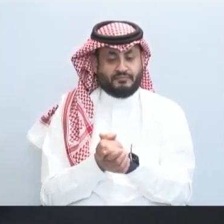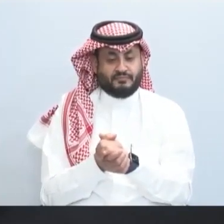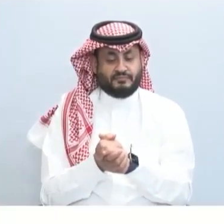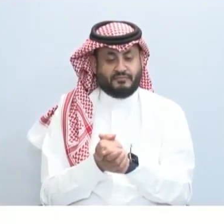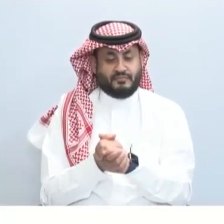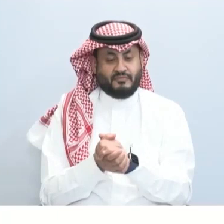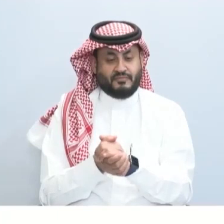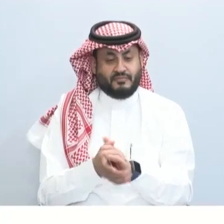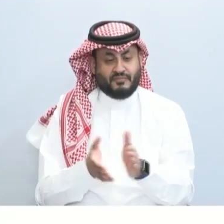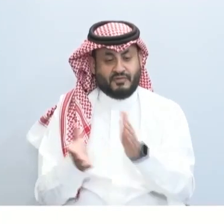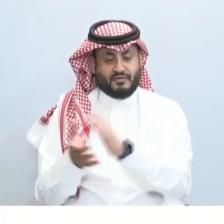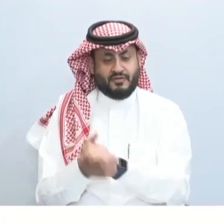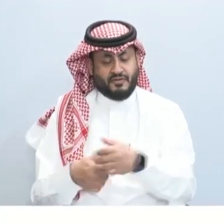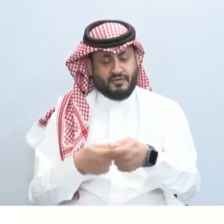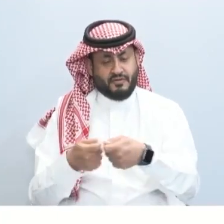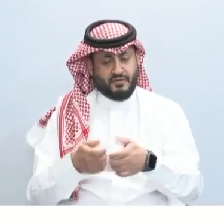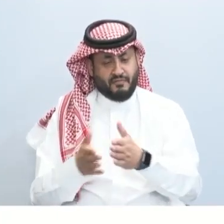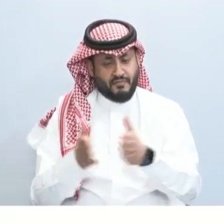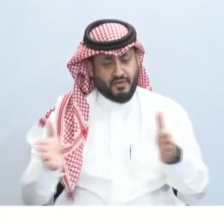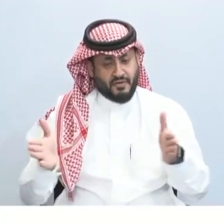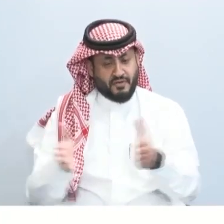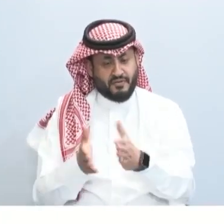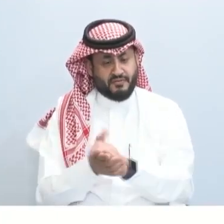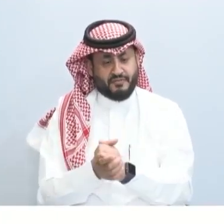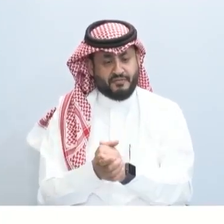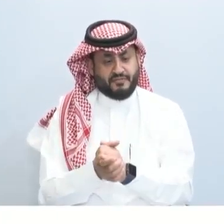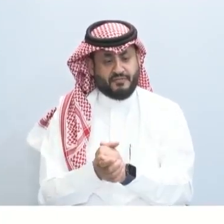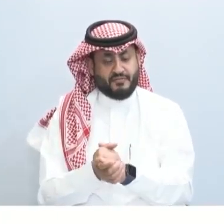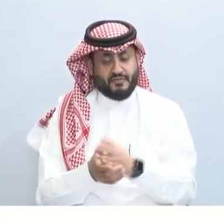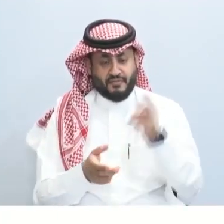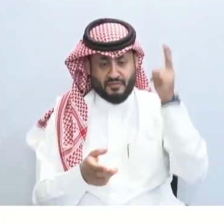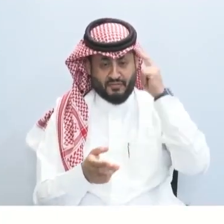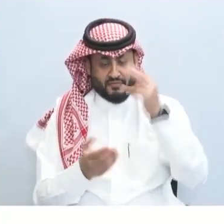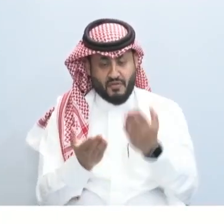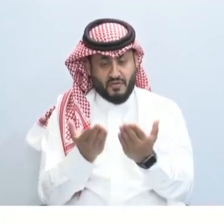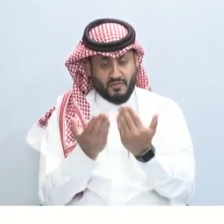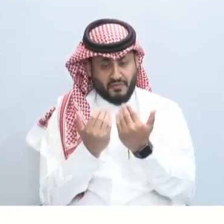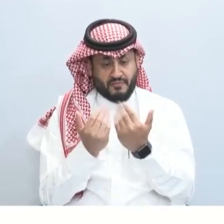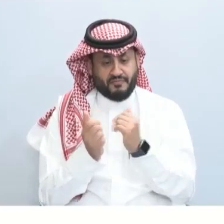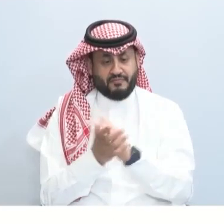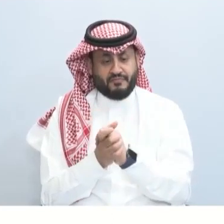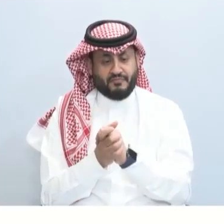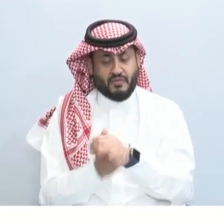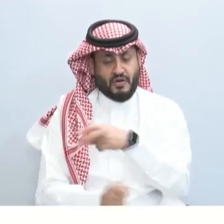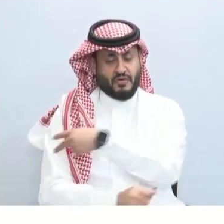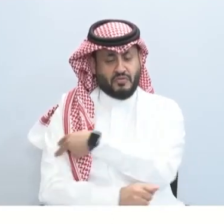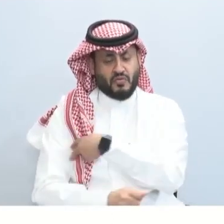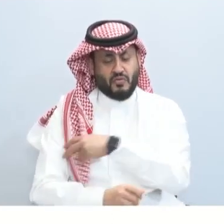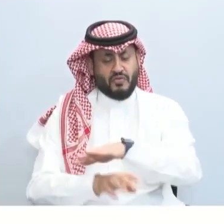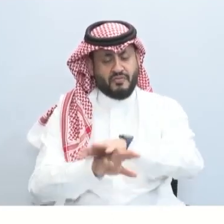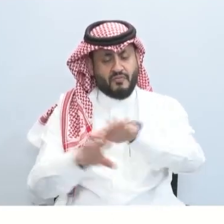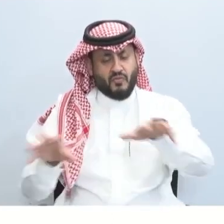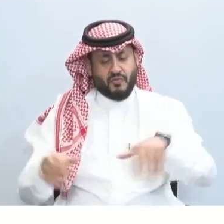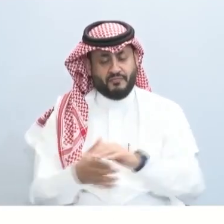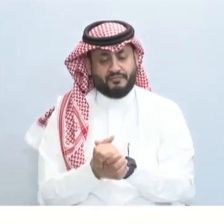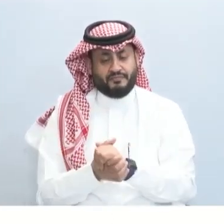And businesses big and small, the kingdom they will call the leader of